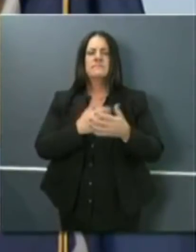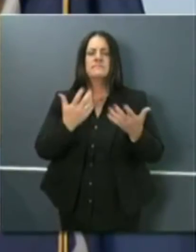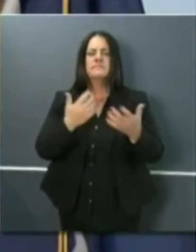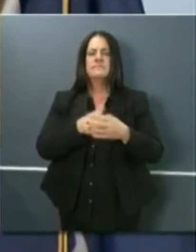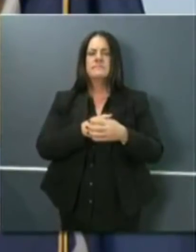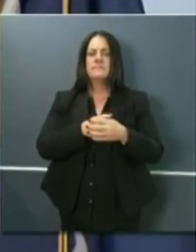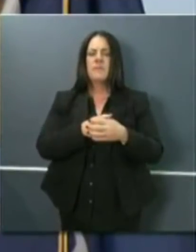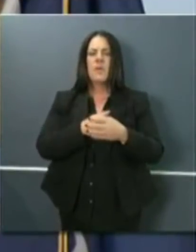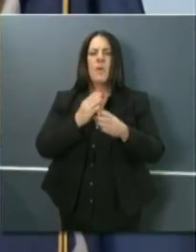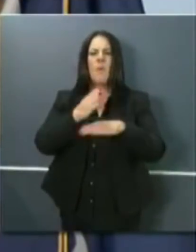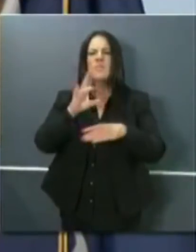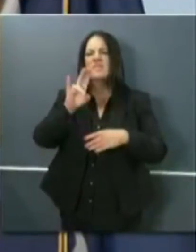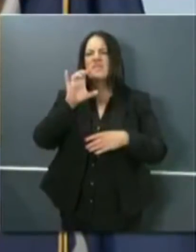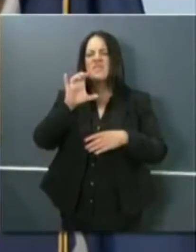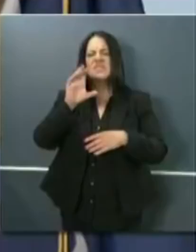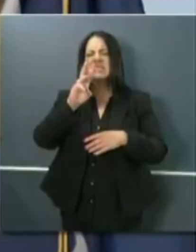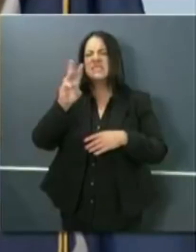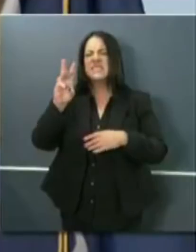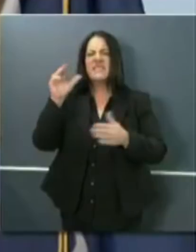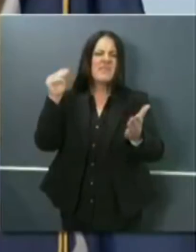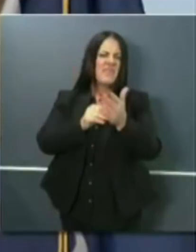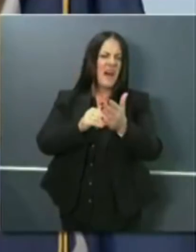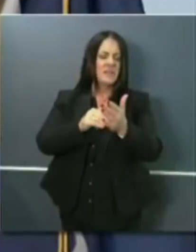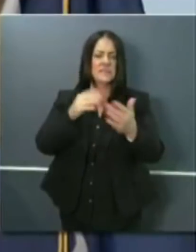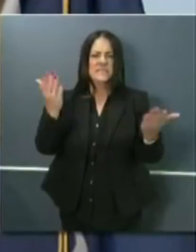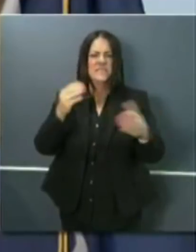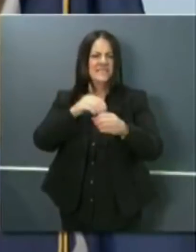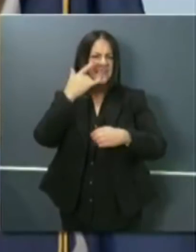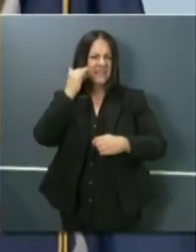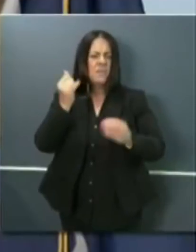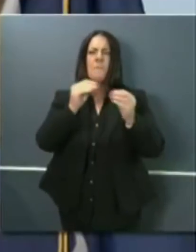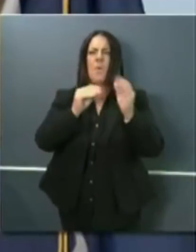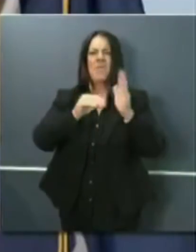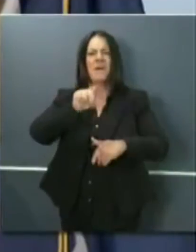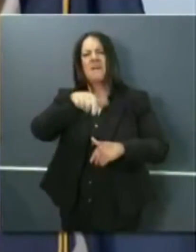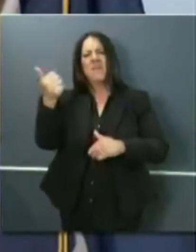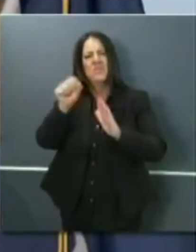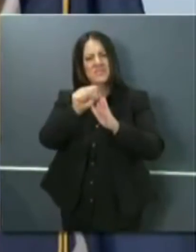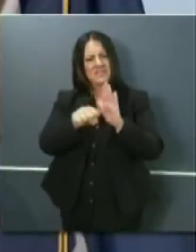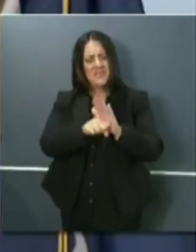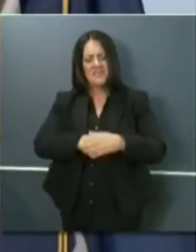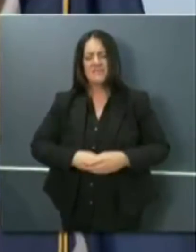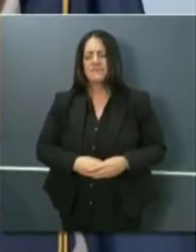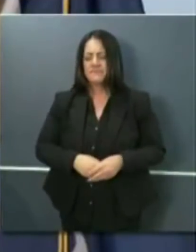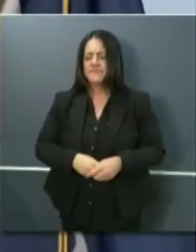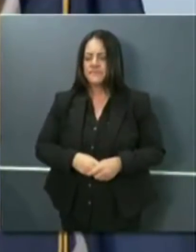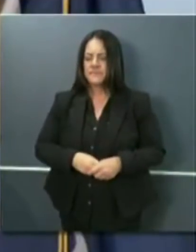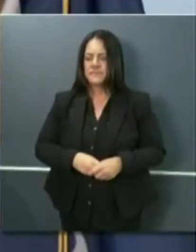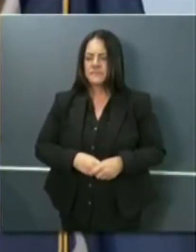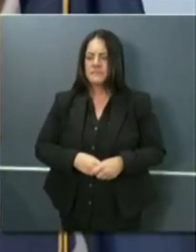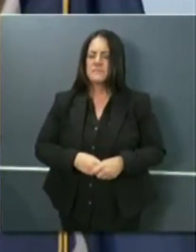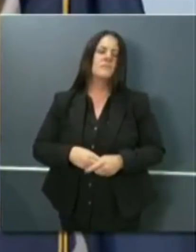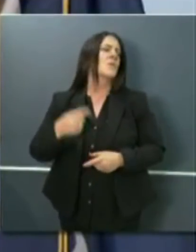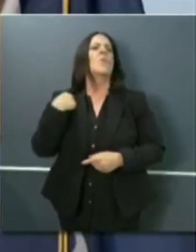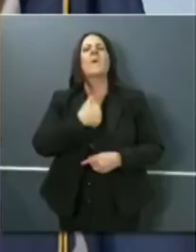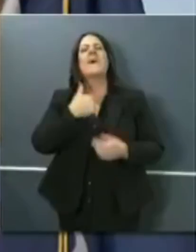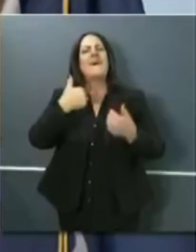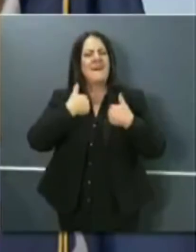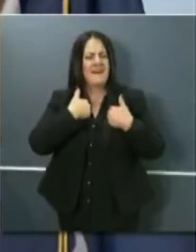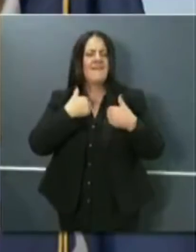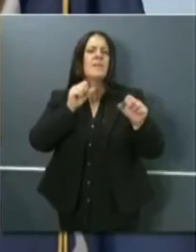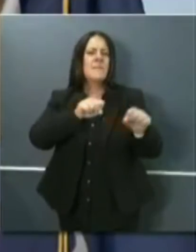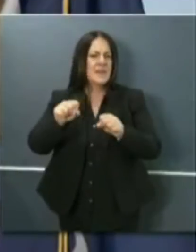766,000 professionals in the state of California. But we estimate we have the capacity to increase our ranks by an